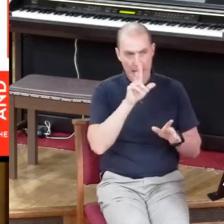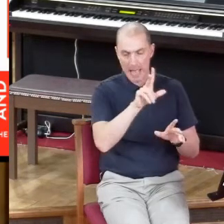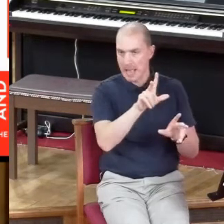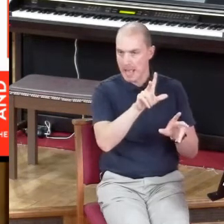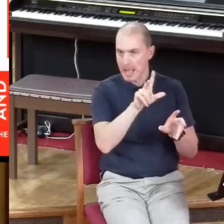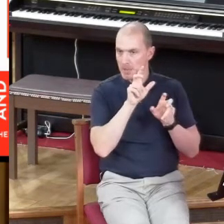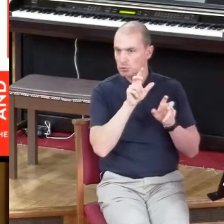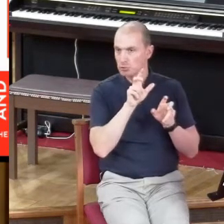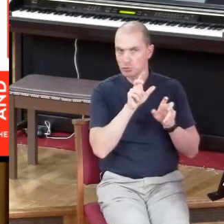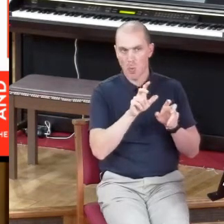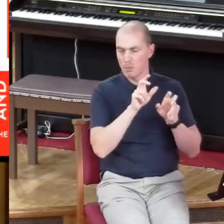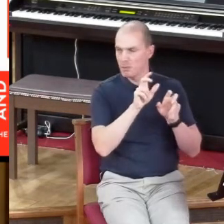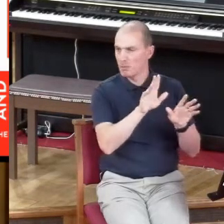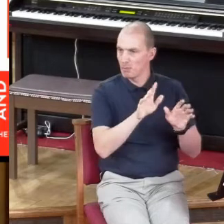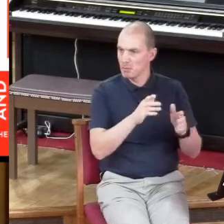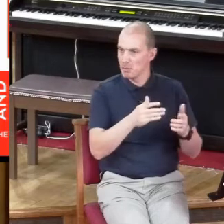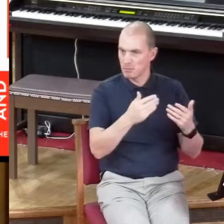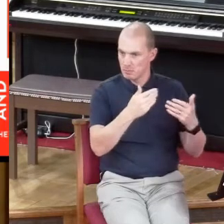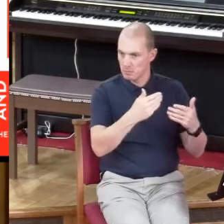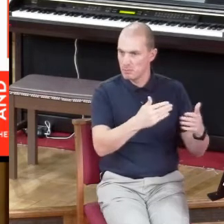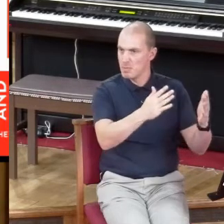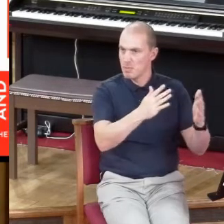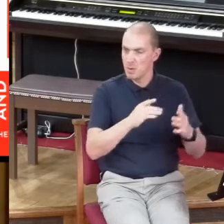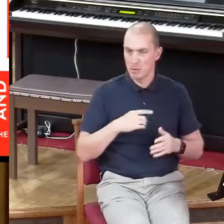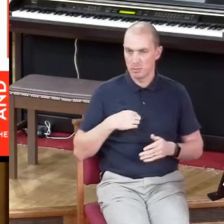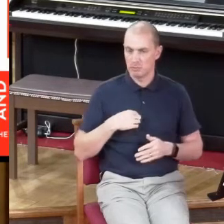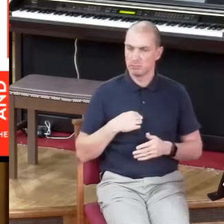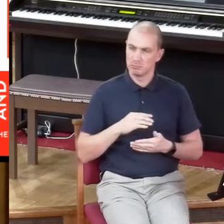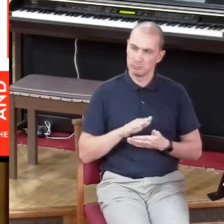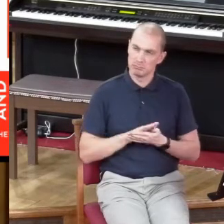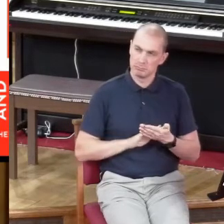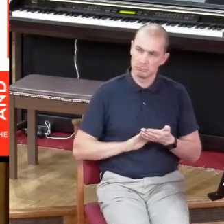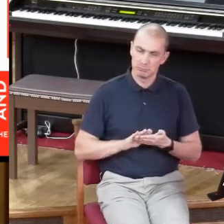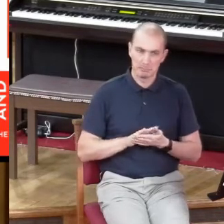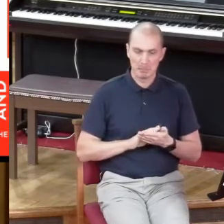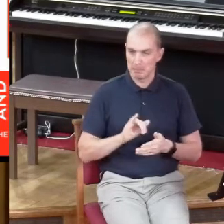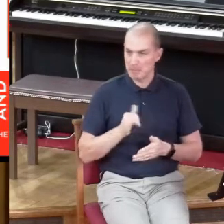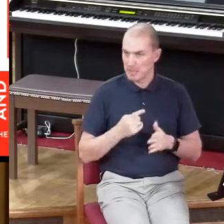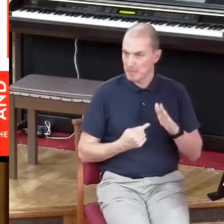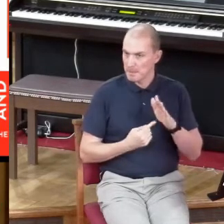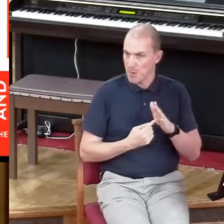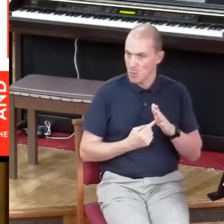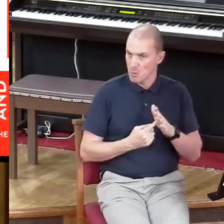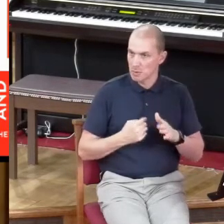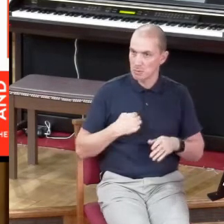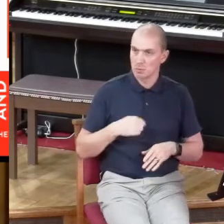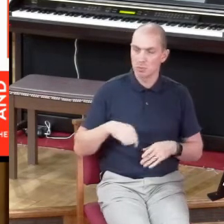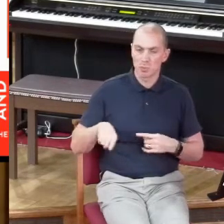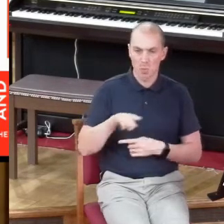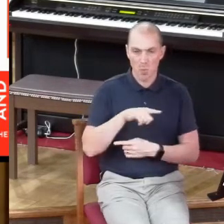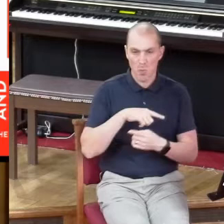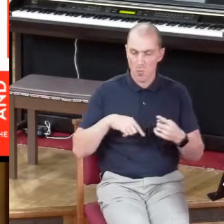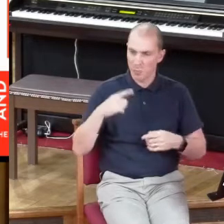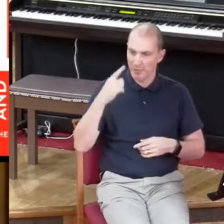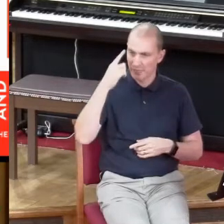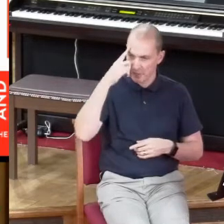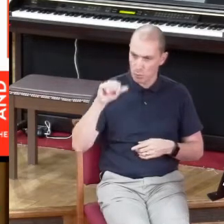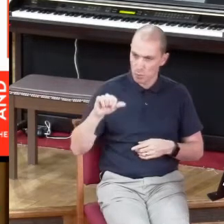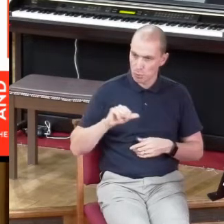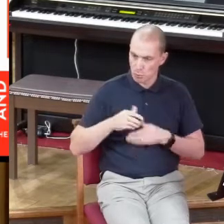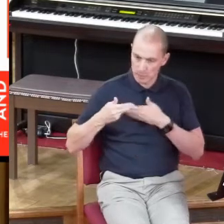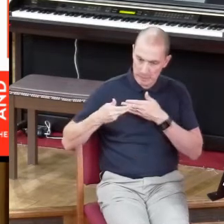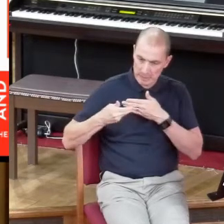what would we want to leave to the church if we could? Well, that was a question that faced Paul in prison as he